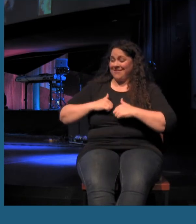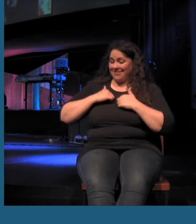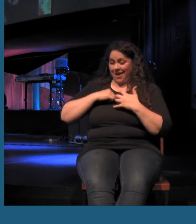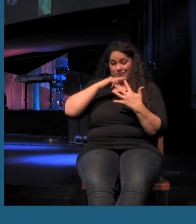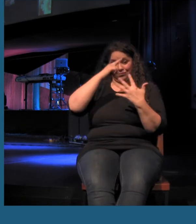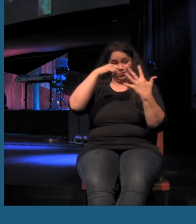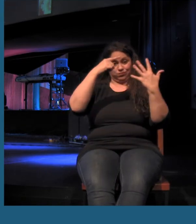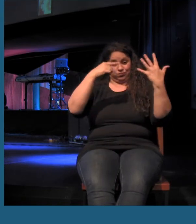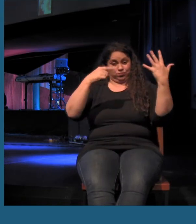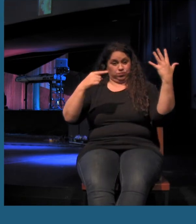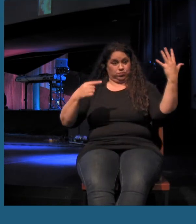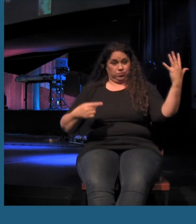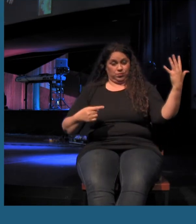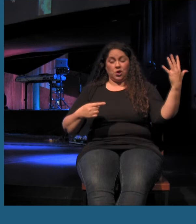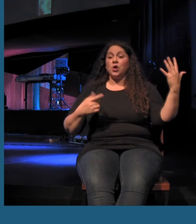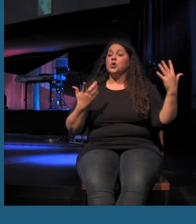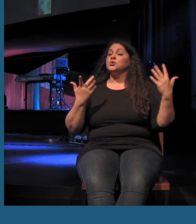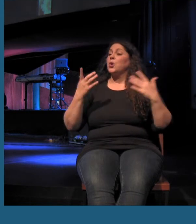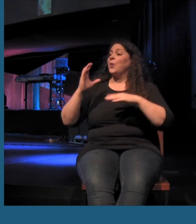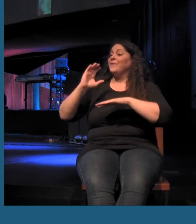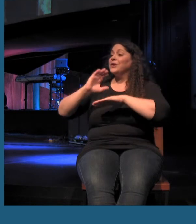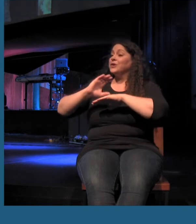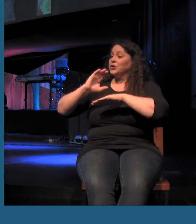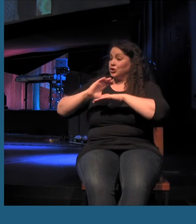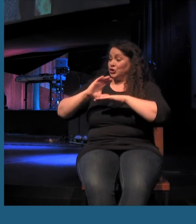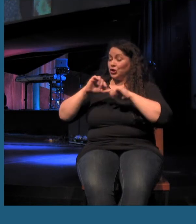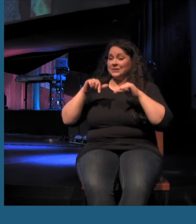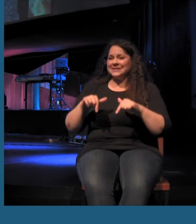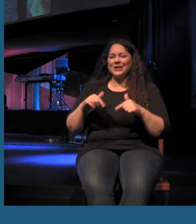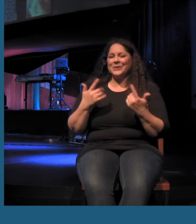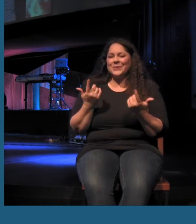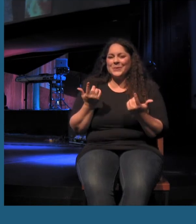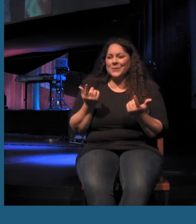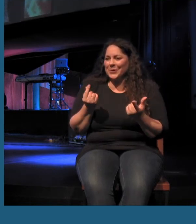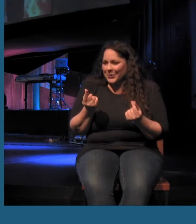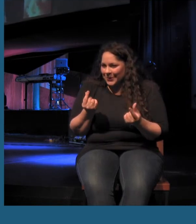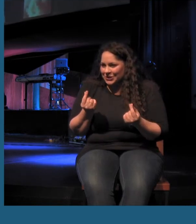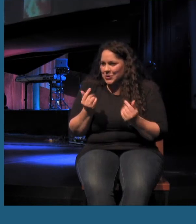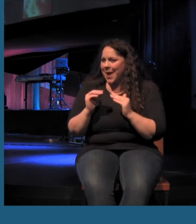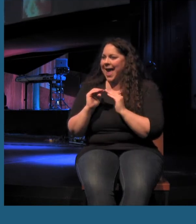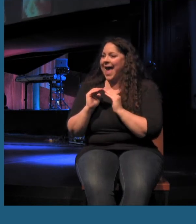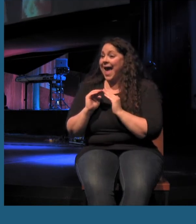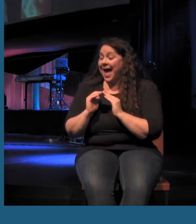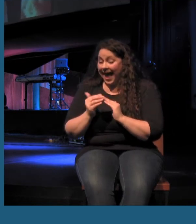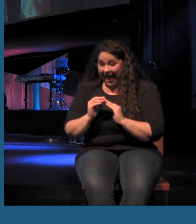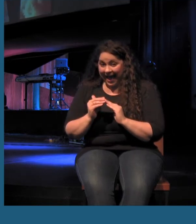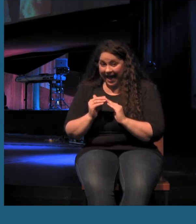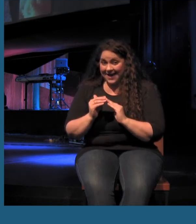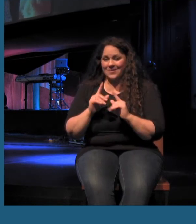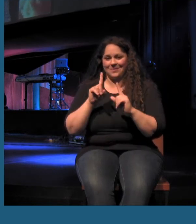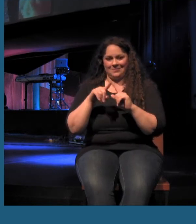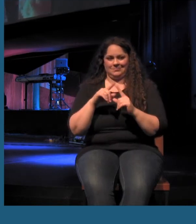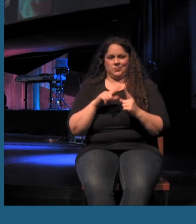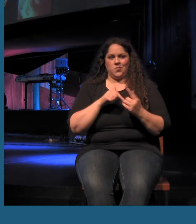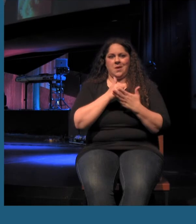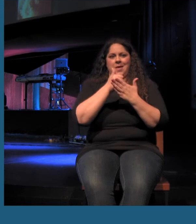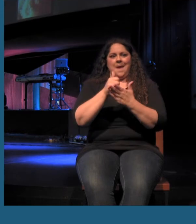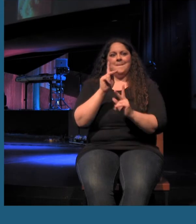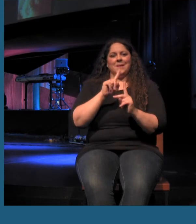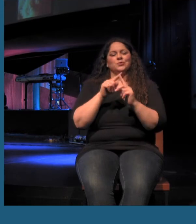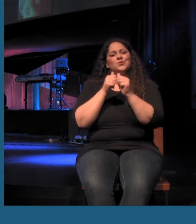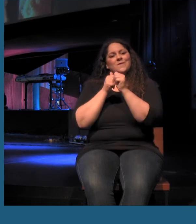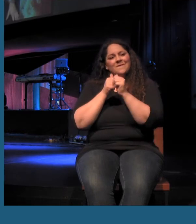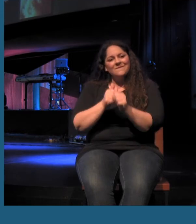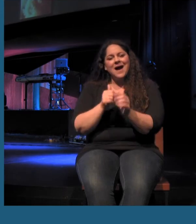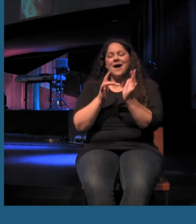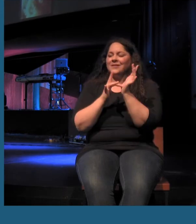we have to figure out as a church is what do we do and how do we do it when it comes to helping people follow Jesus and